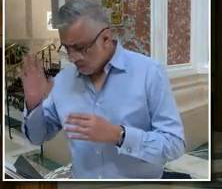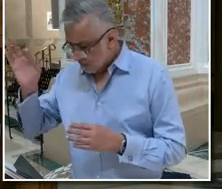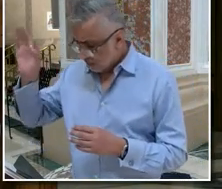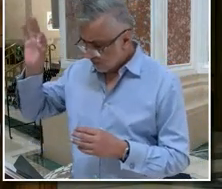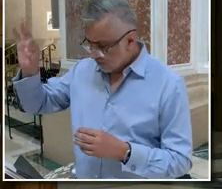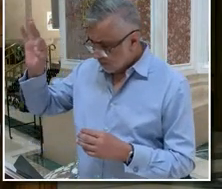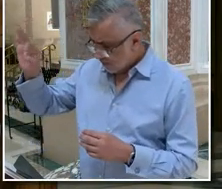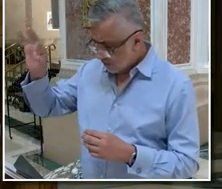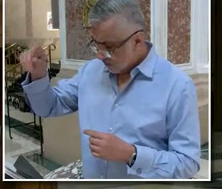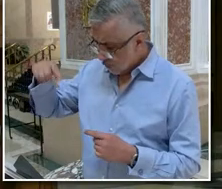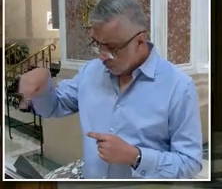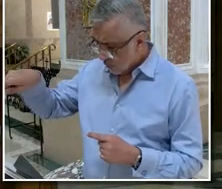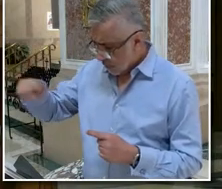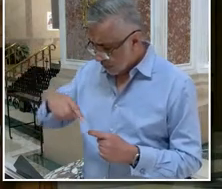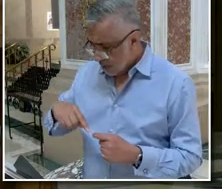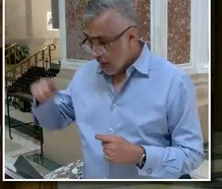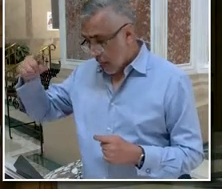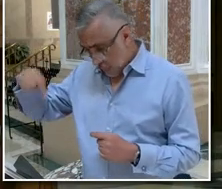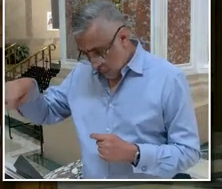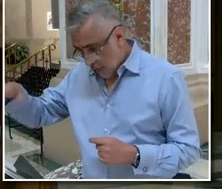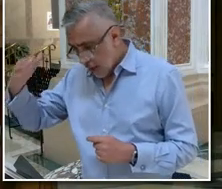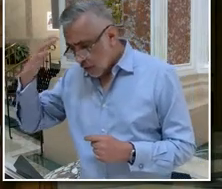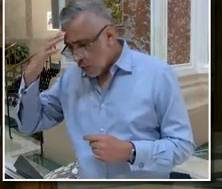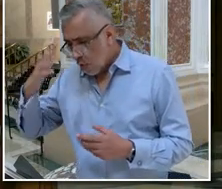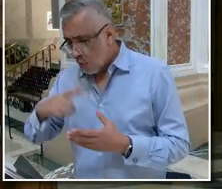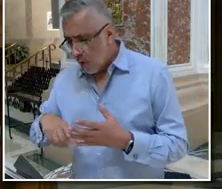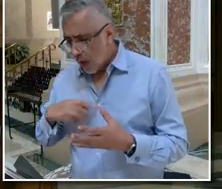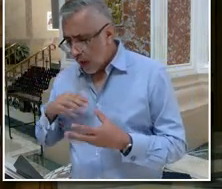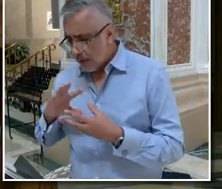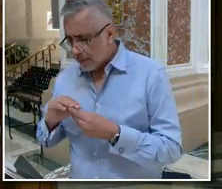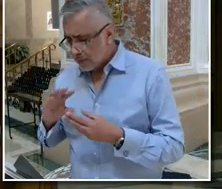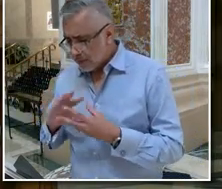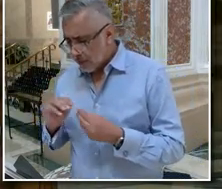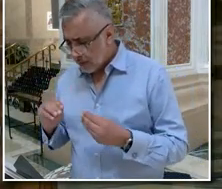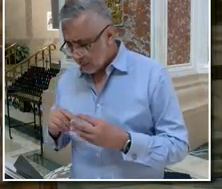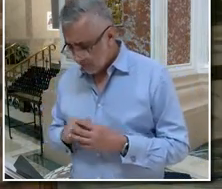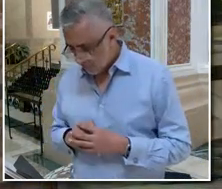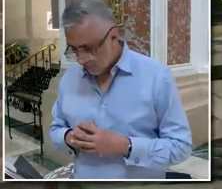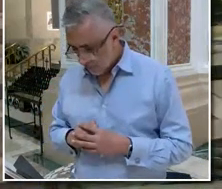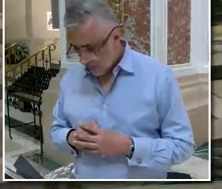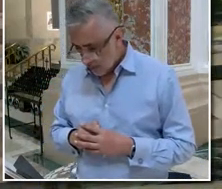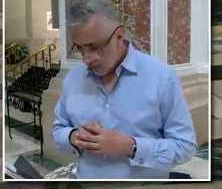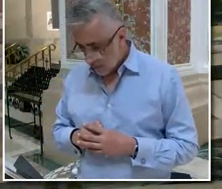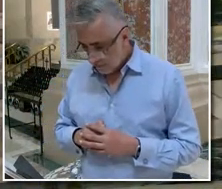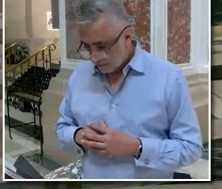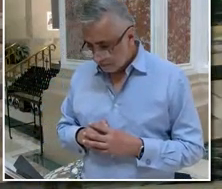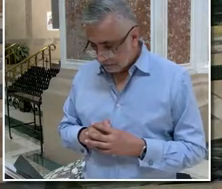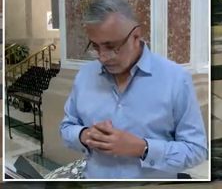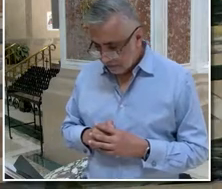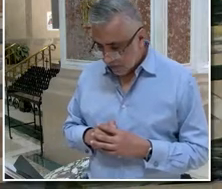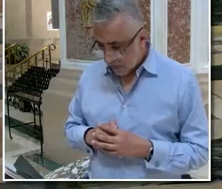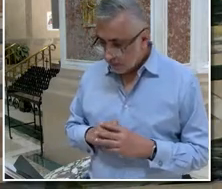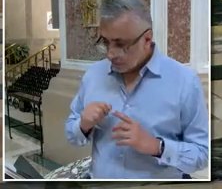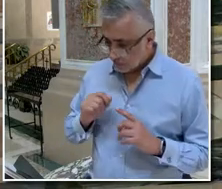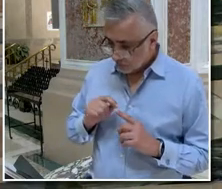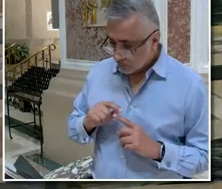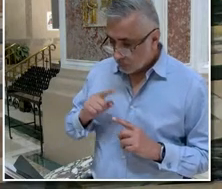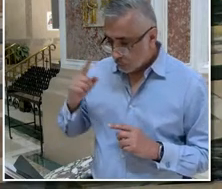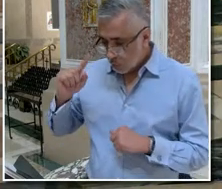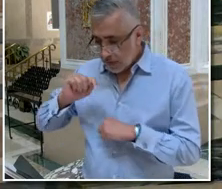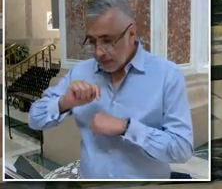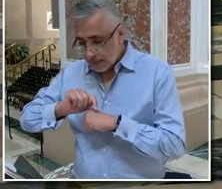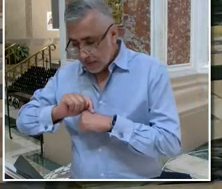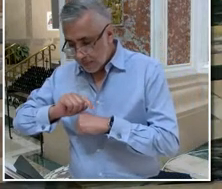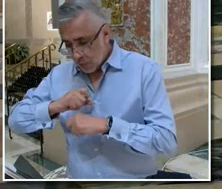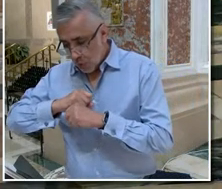said to them. They know what I said." When he said this, one of the temple